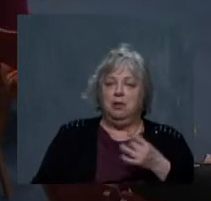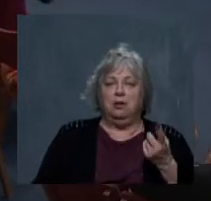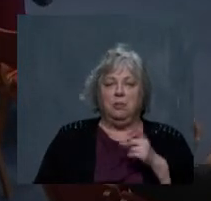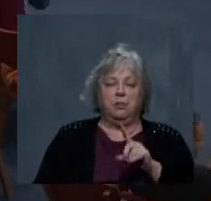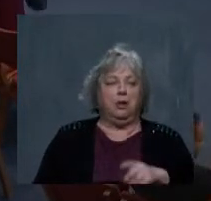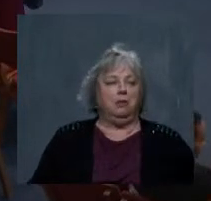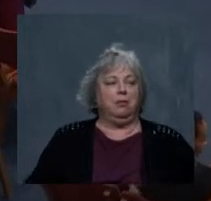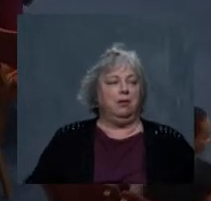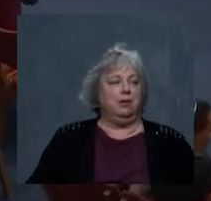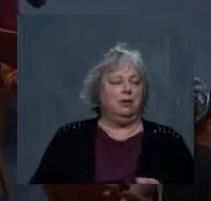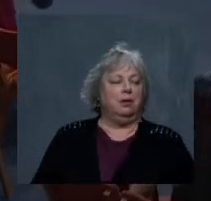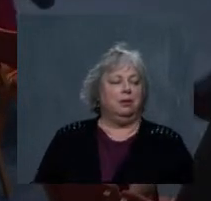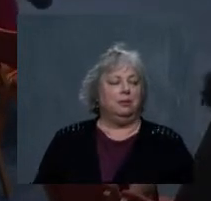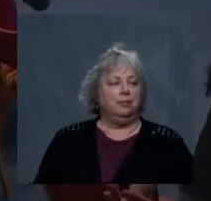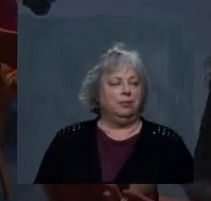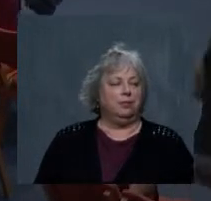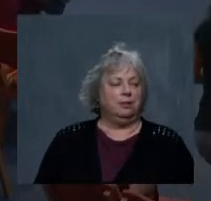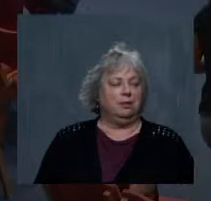Would you like to say anything else?